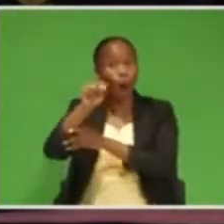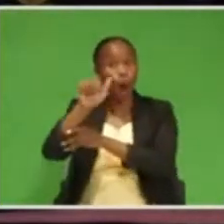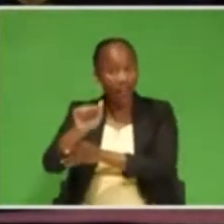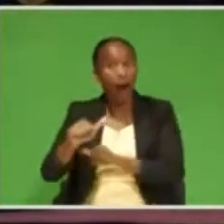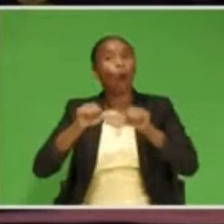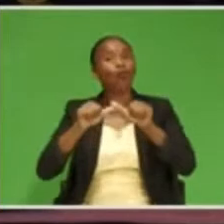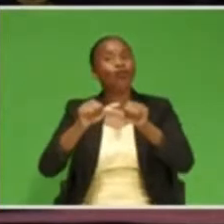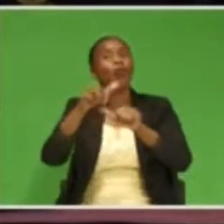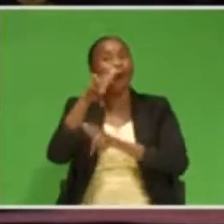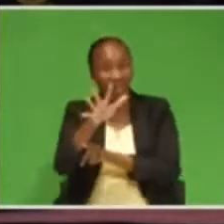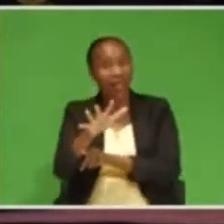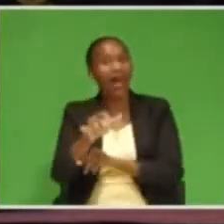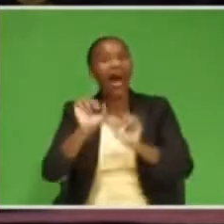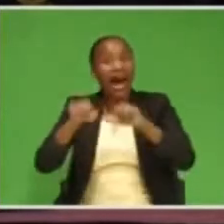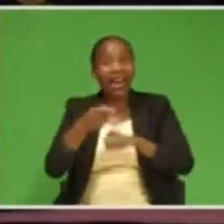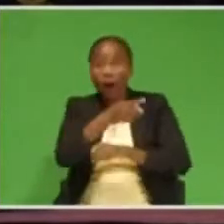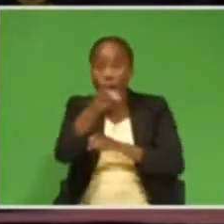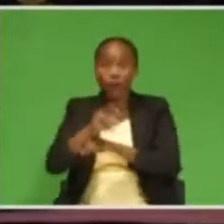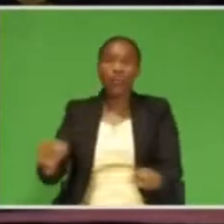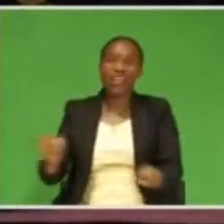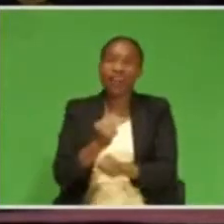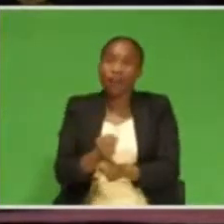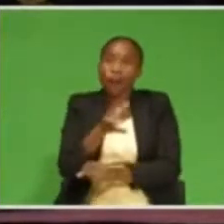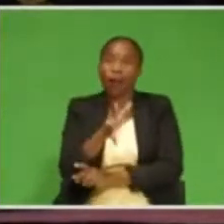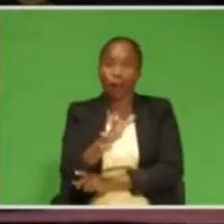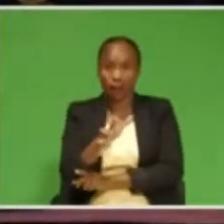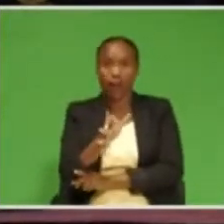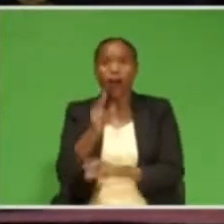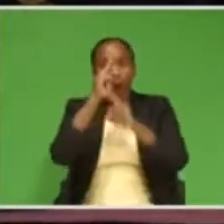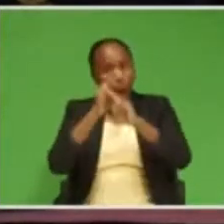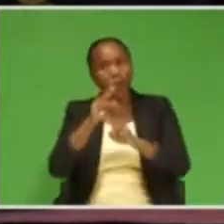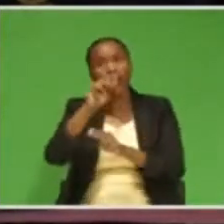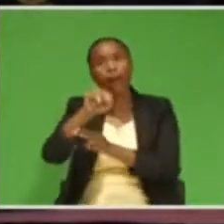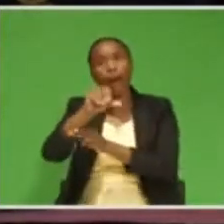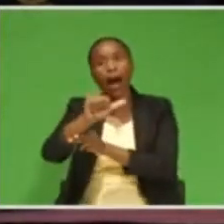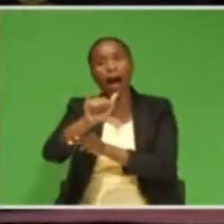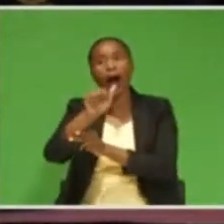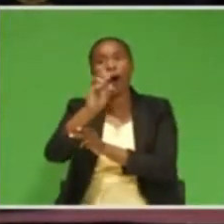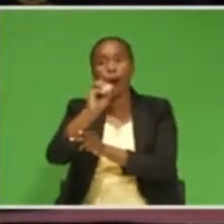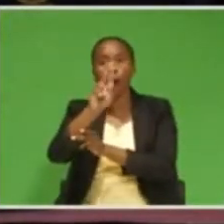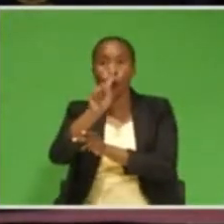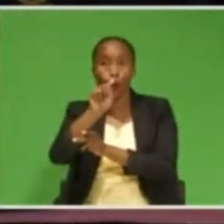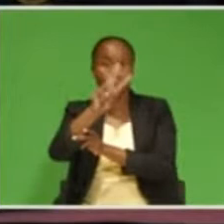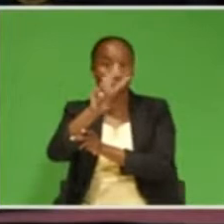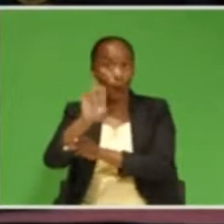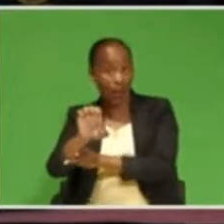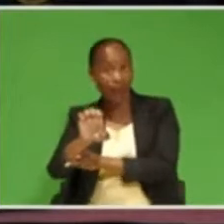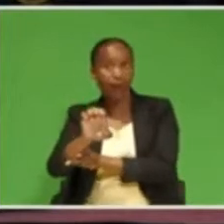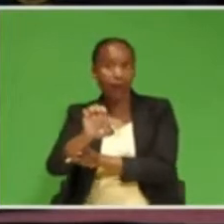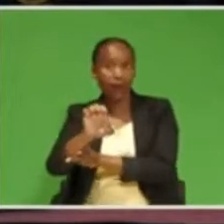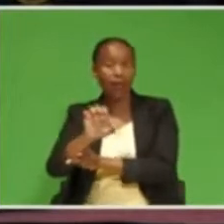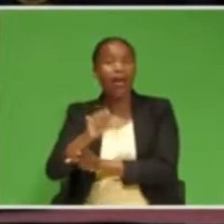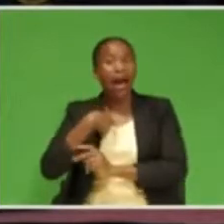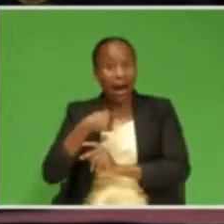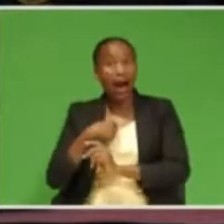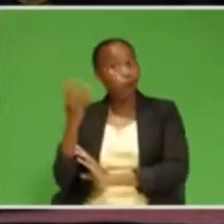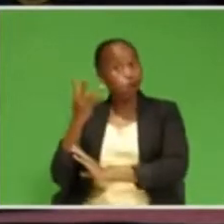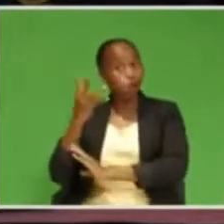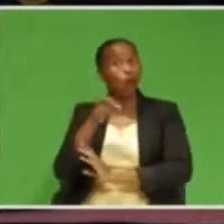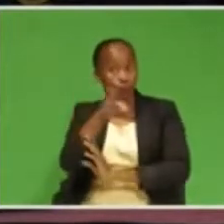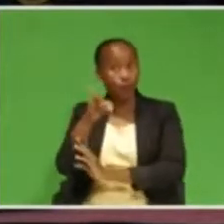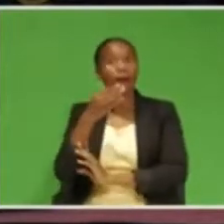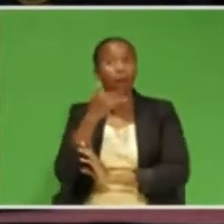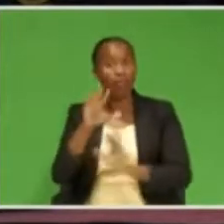I will not allow you to, Honorable Mawutwe, I'm addressing you, please stop